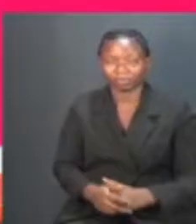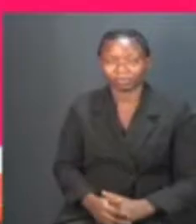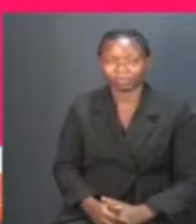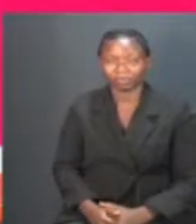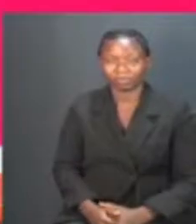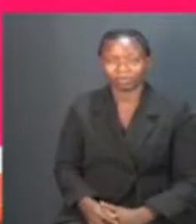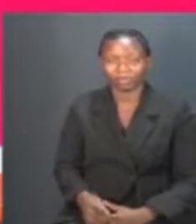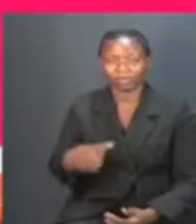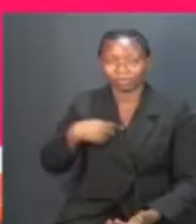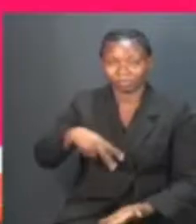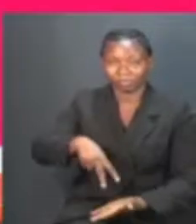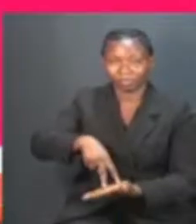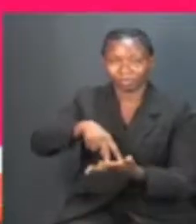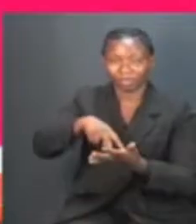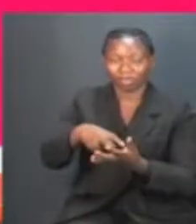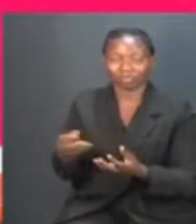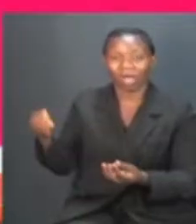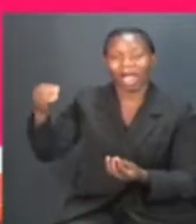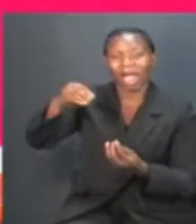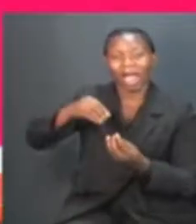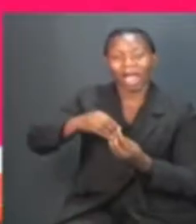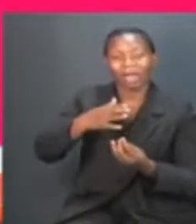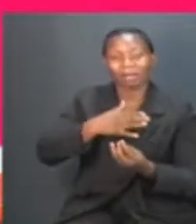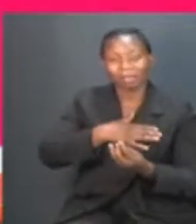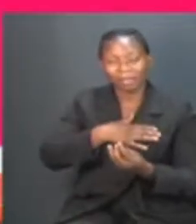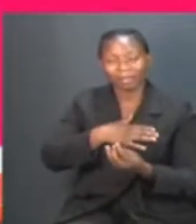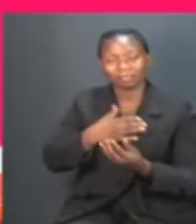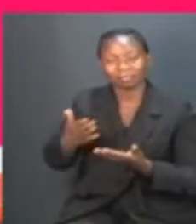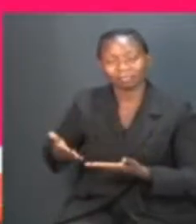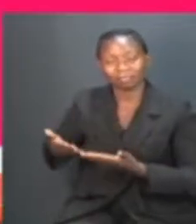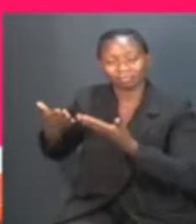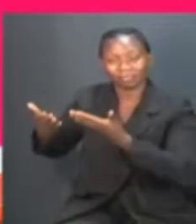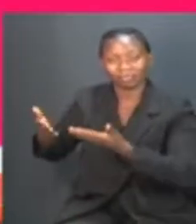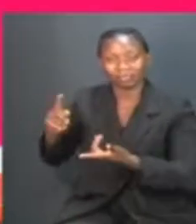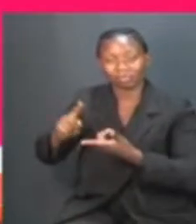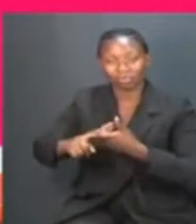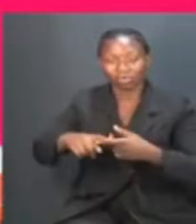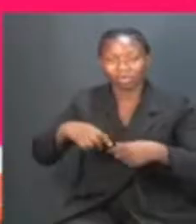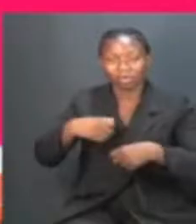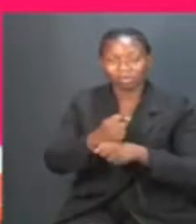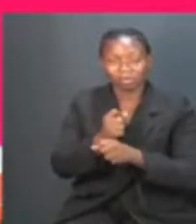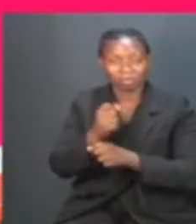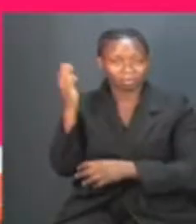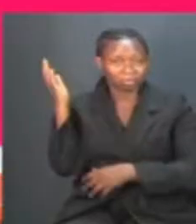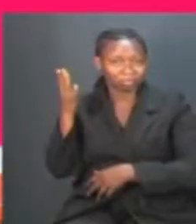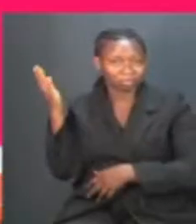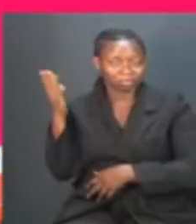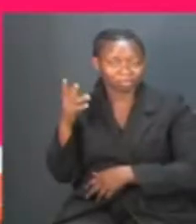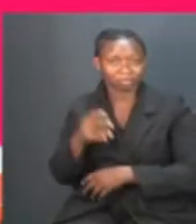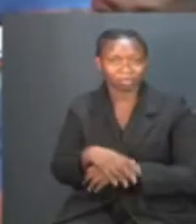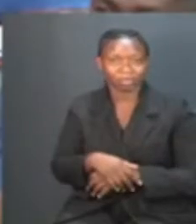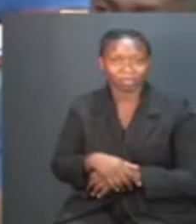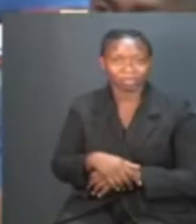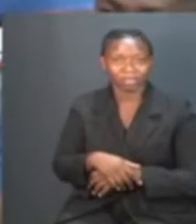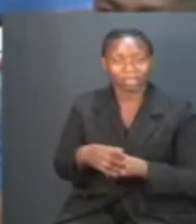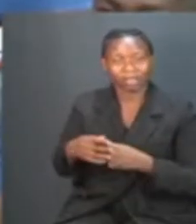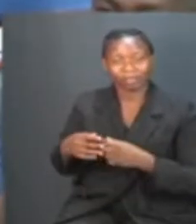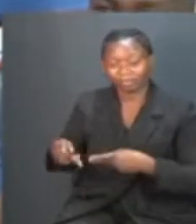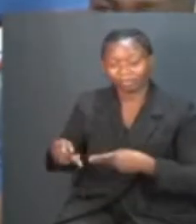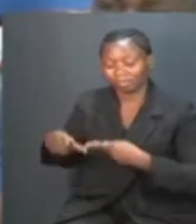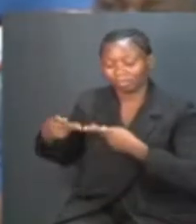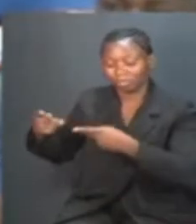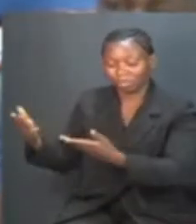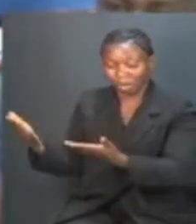I rise to add my voice to the maker of the statement and the very proposal that he has put